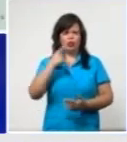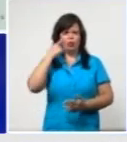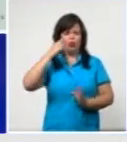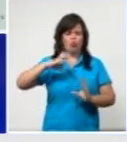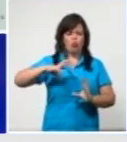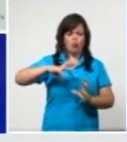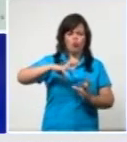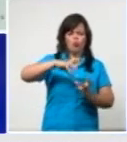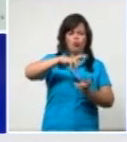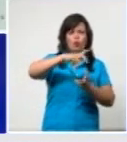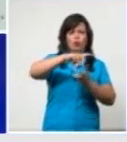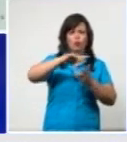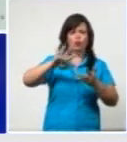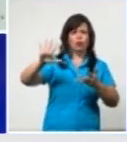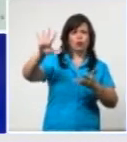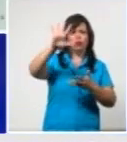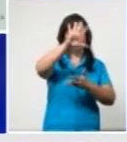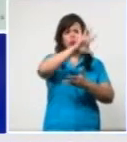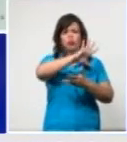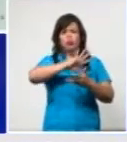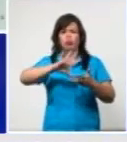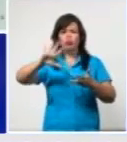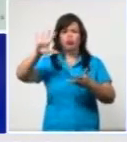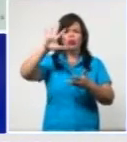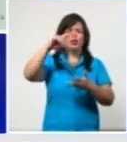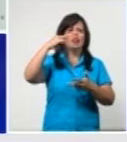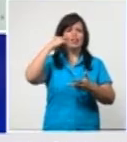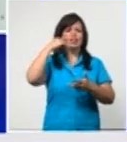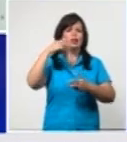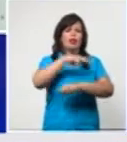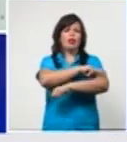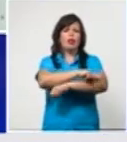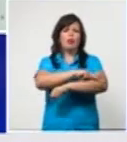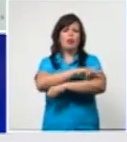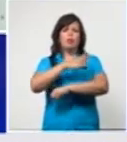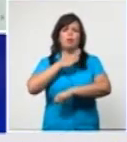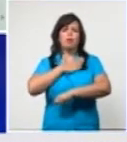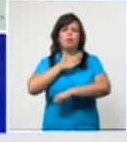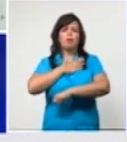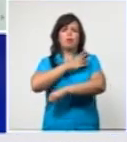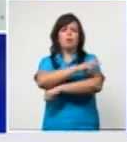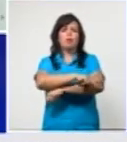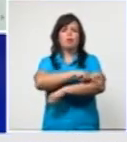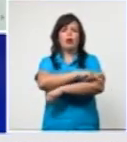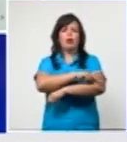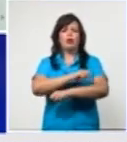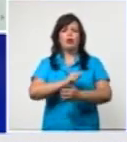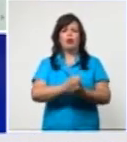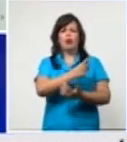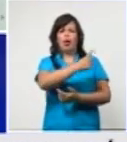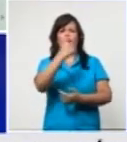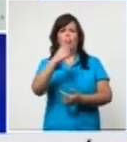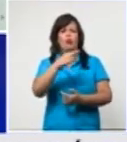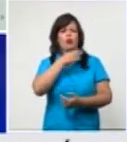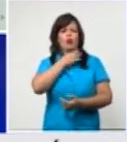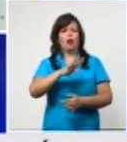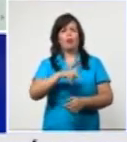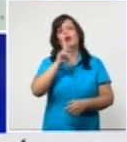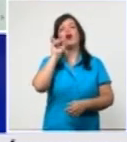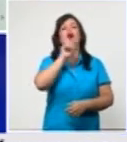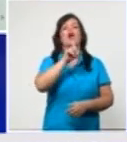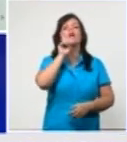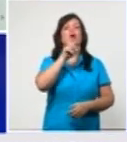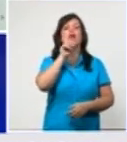And what is in orange, that would be orange, that is what we have in the region of Americas. And